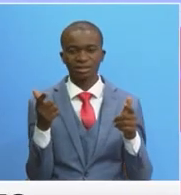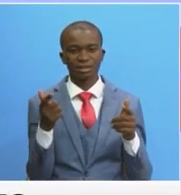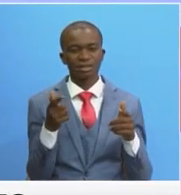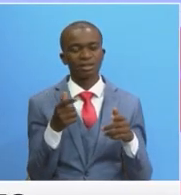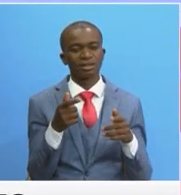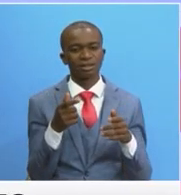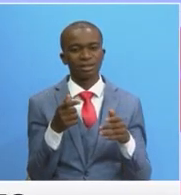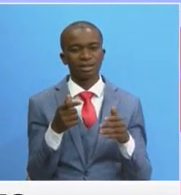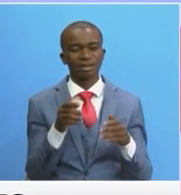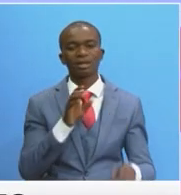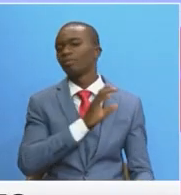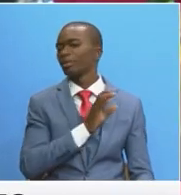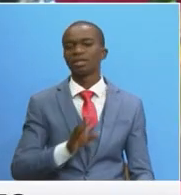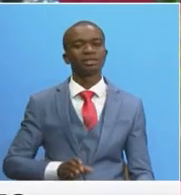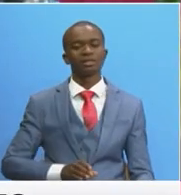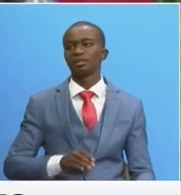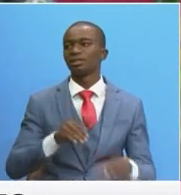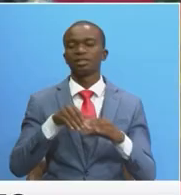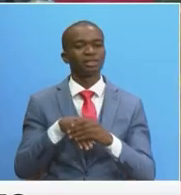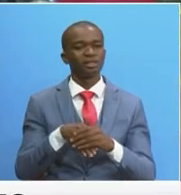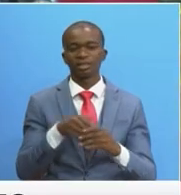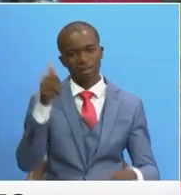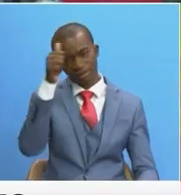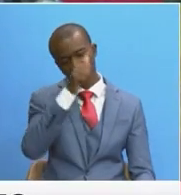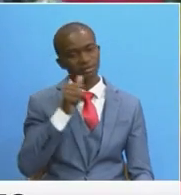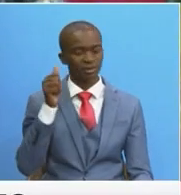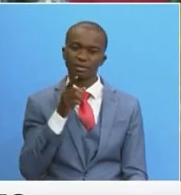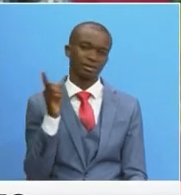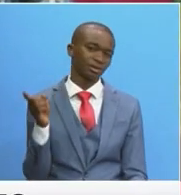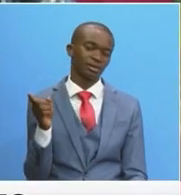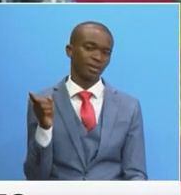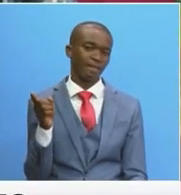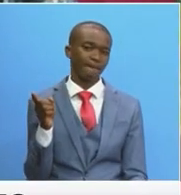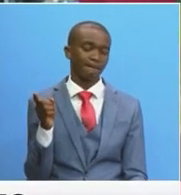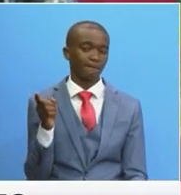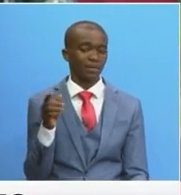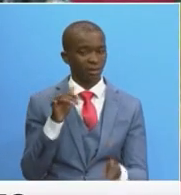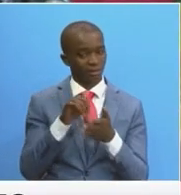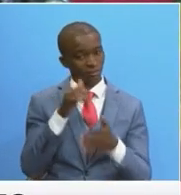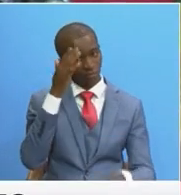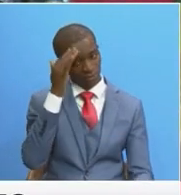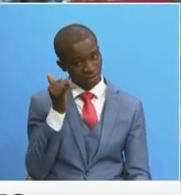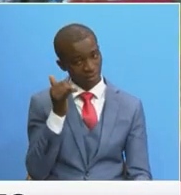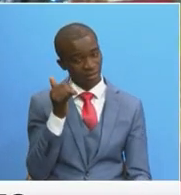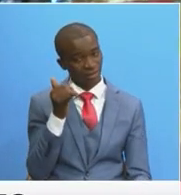also establishes Zambia as a regional player in this sector.